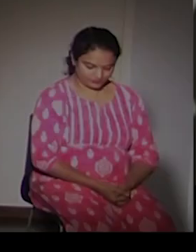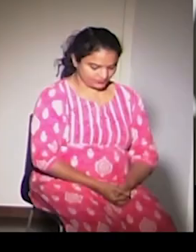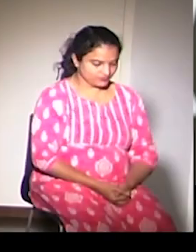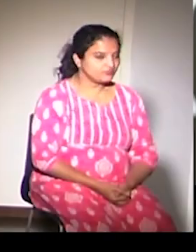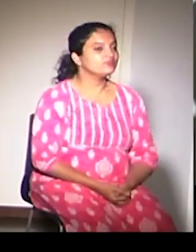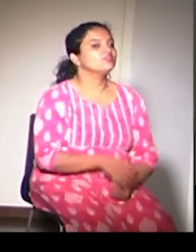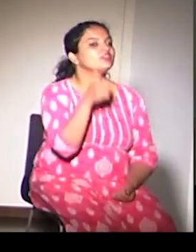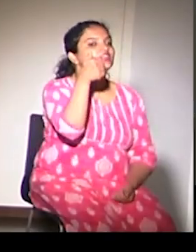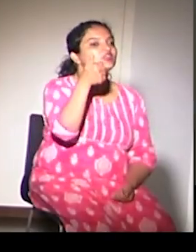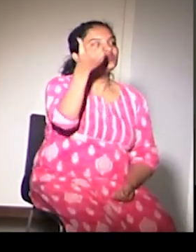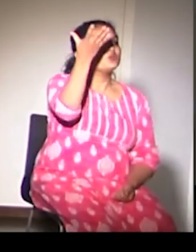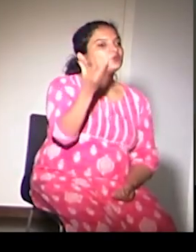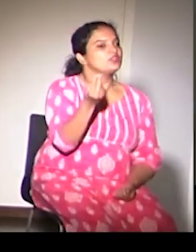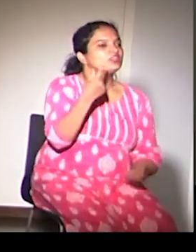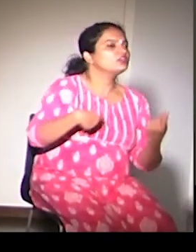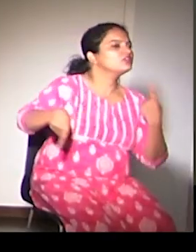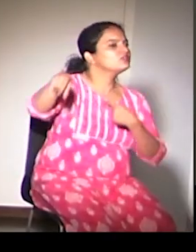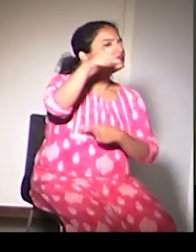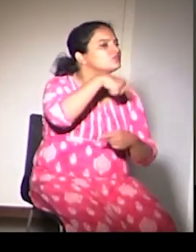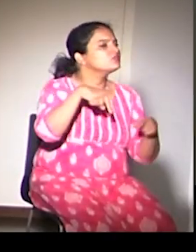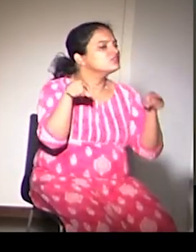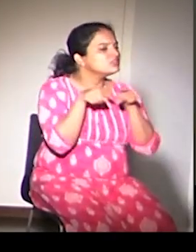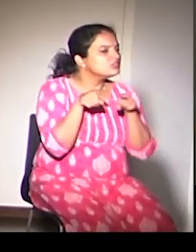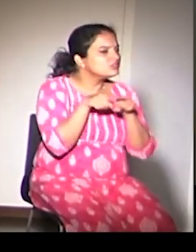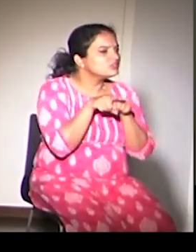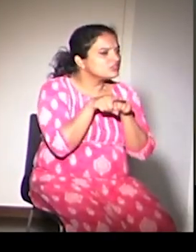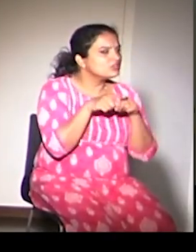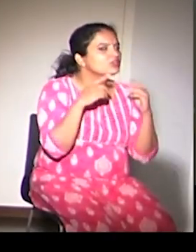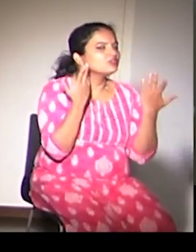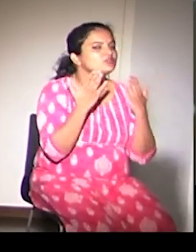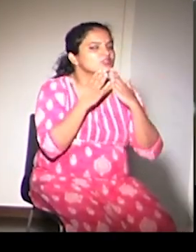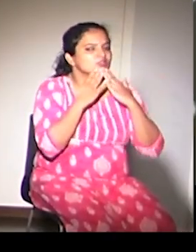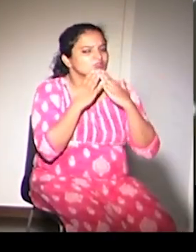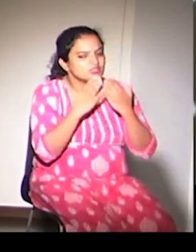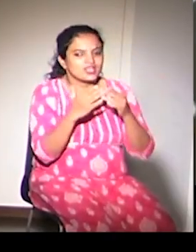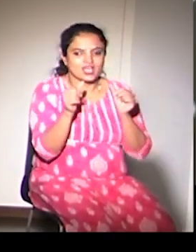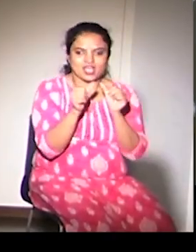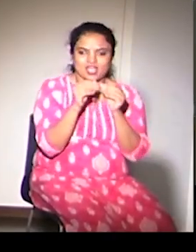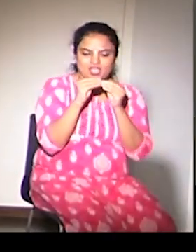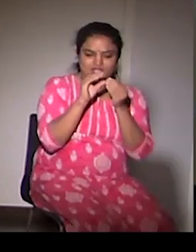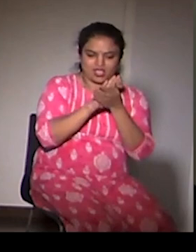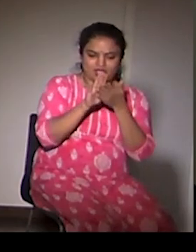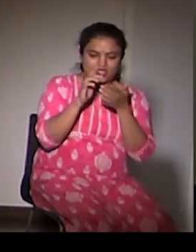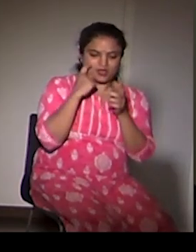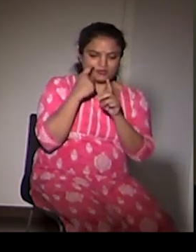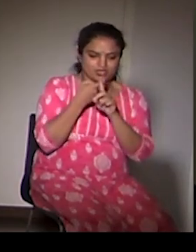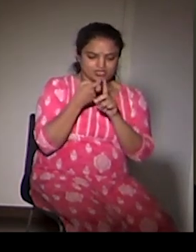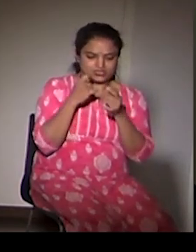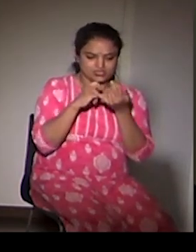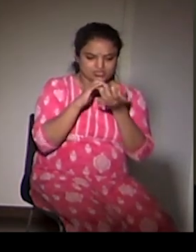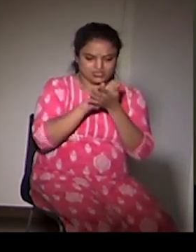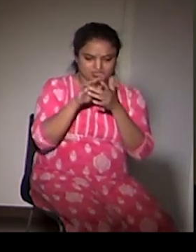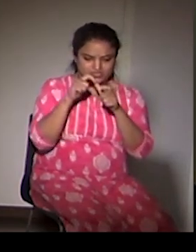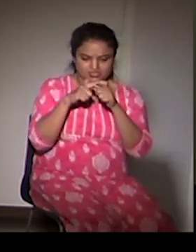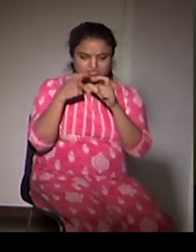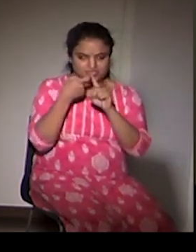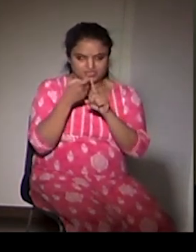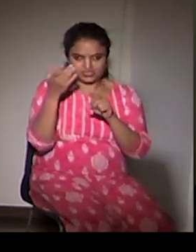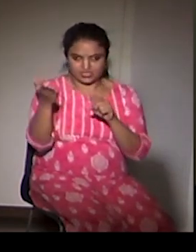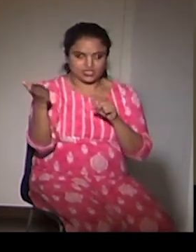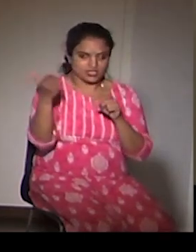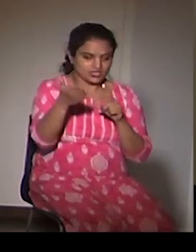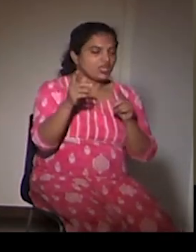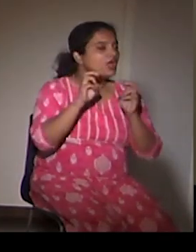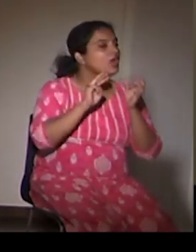Well, good evening, ladies and gentlemen, and thank you to Abhishek and all the staff at MAP for such a warm welcome.